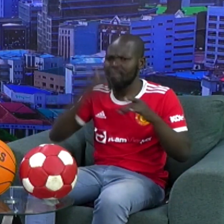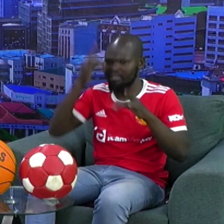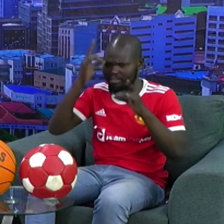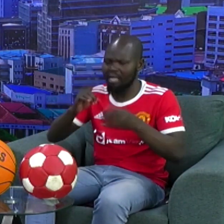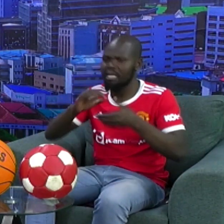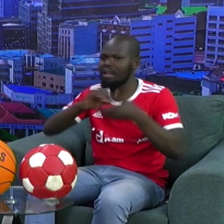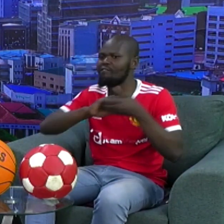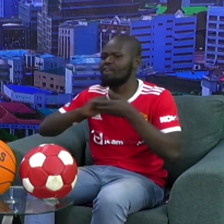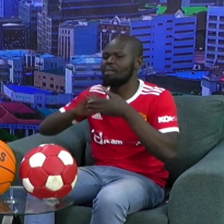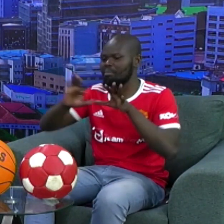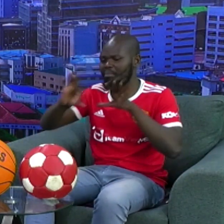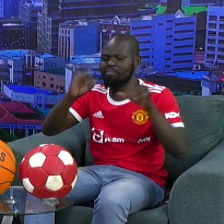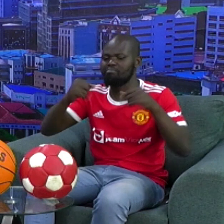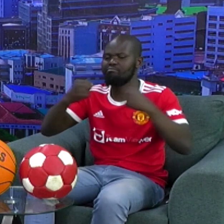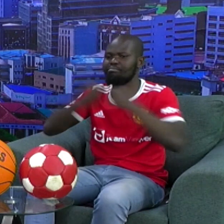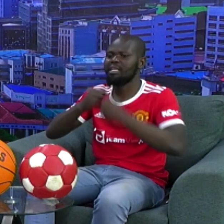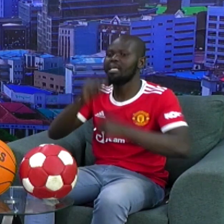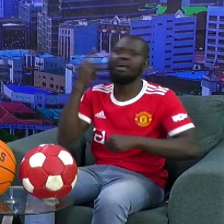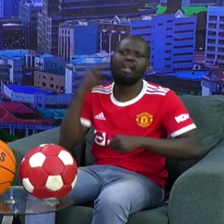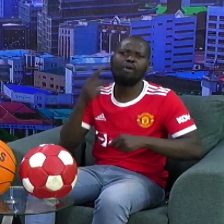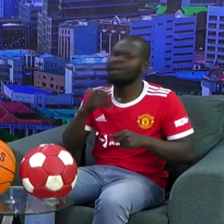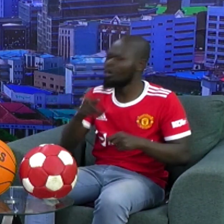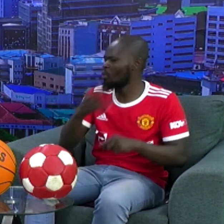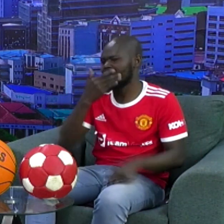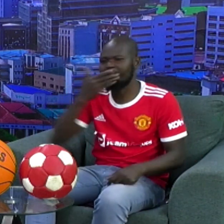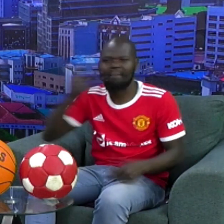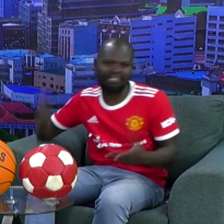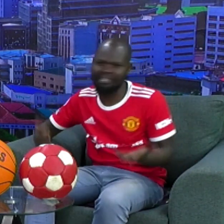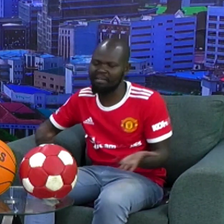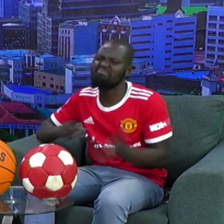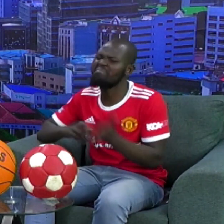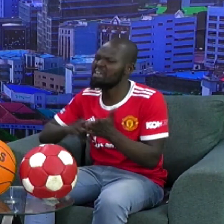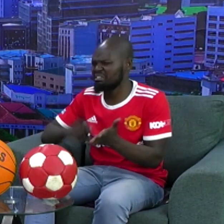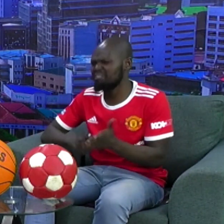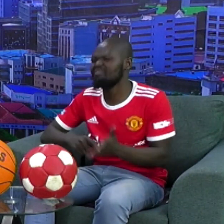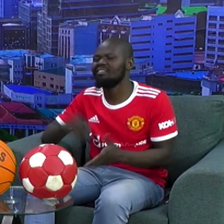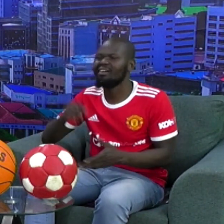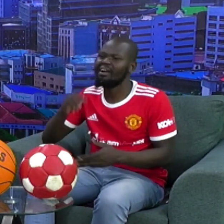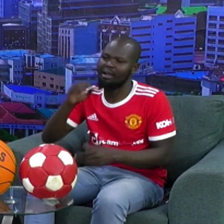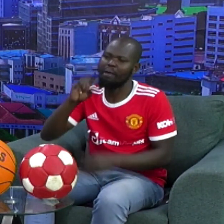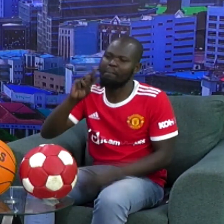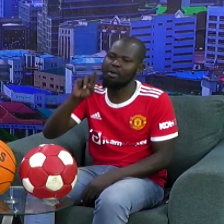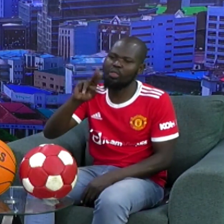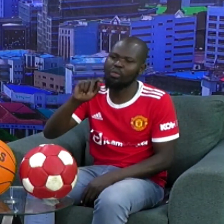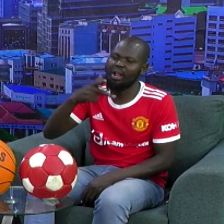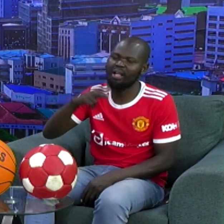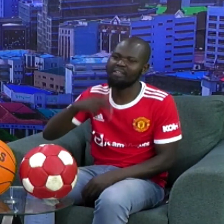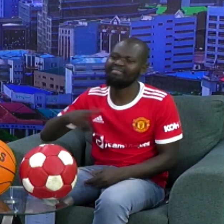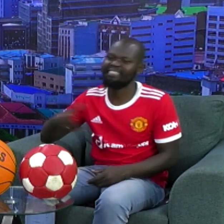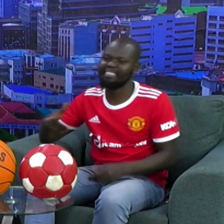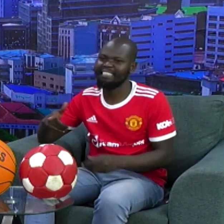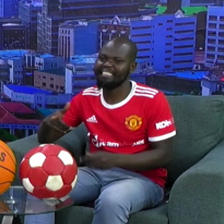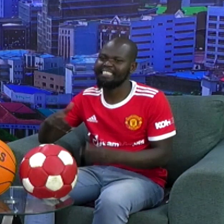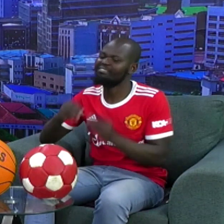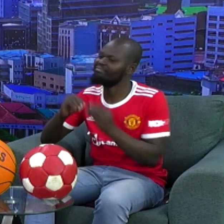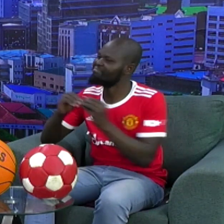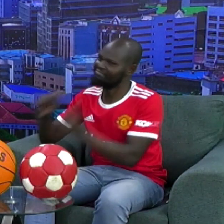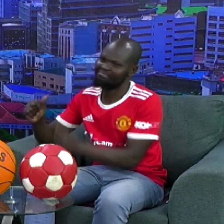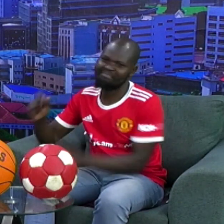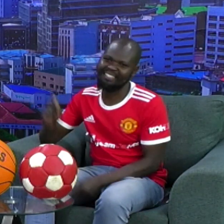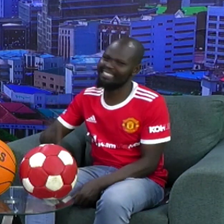position. I think that the federation need to really work and sit down and select the best team,